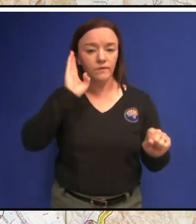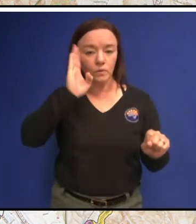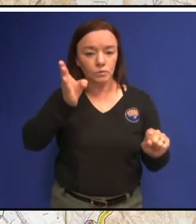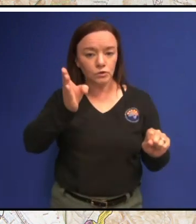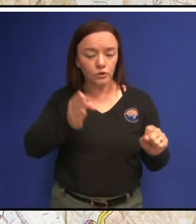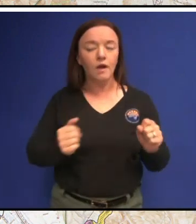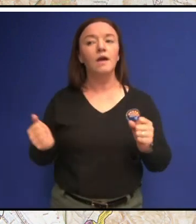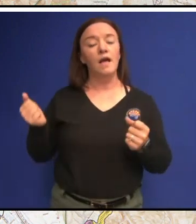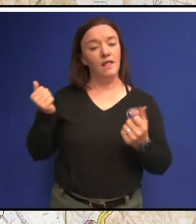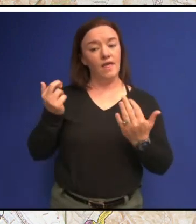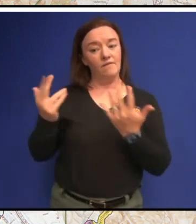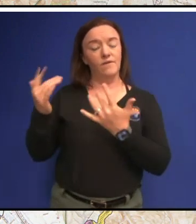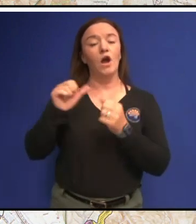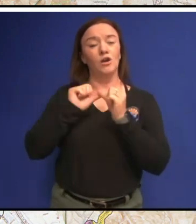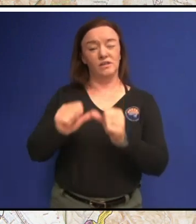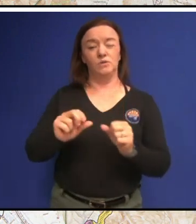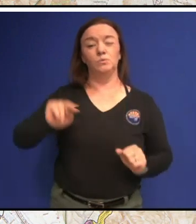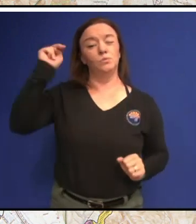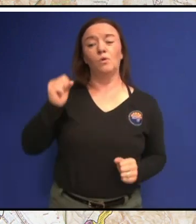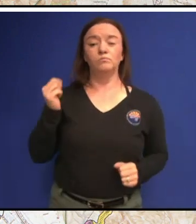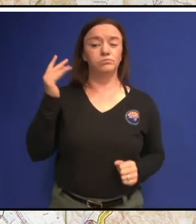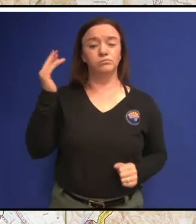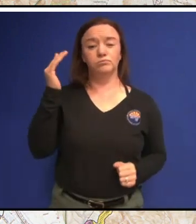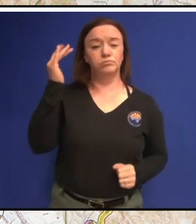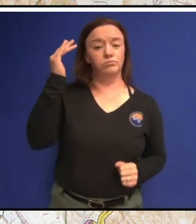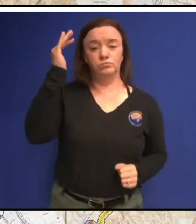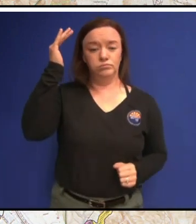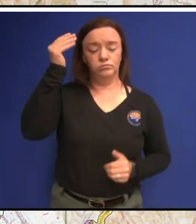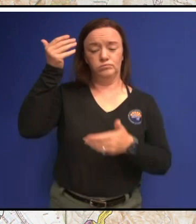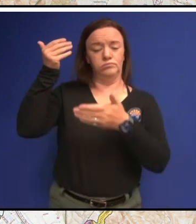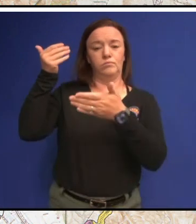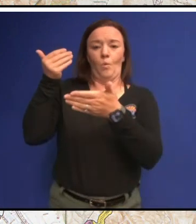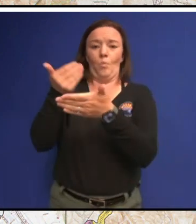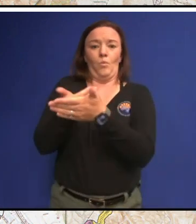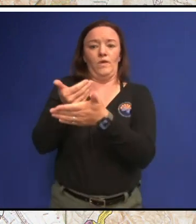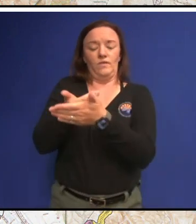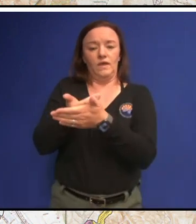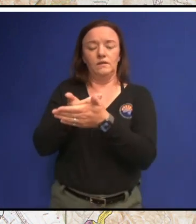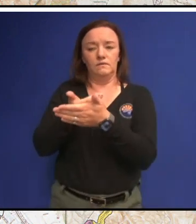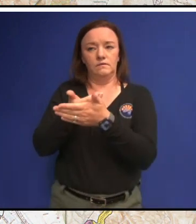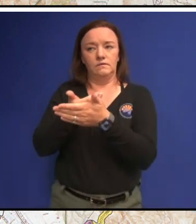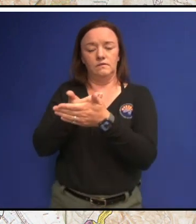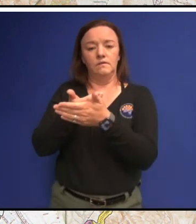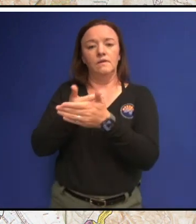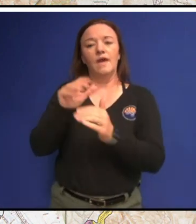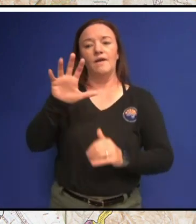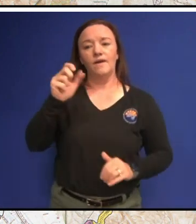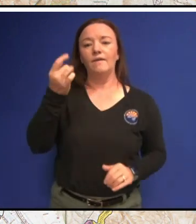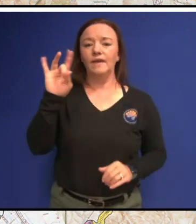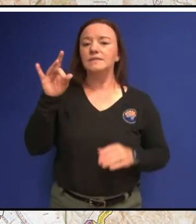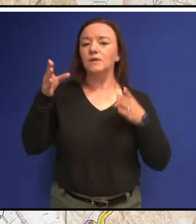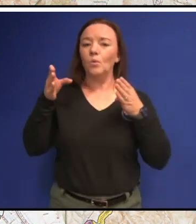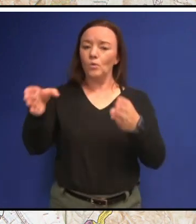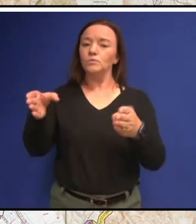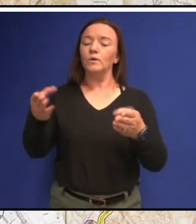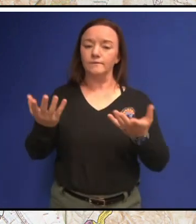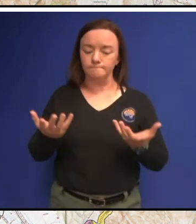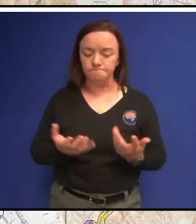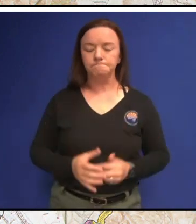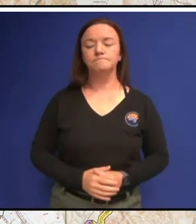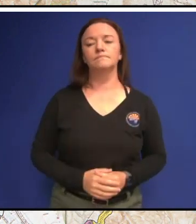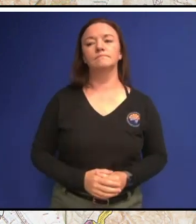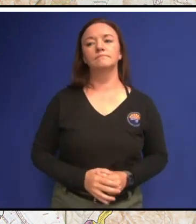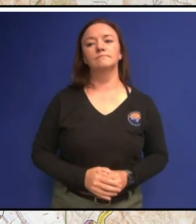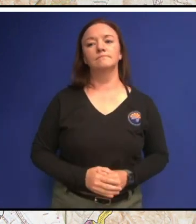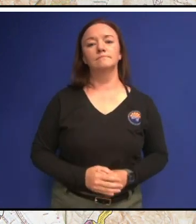to move north within striking distance, if you will, of the 518 corridor. The worst